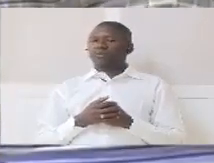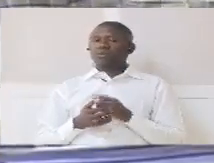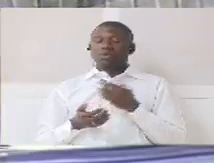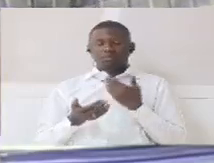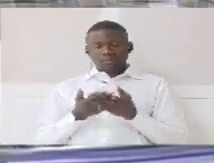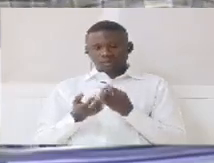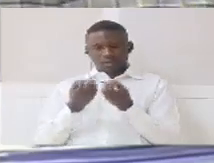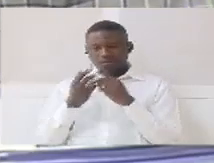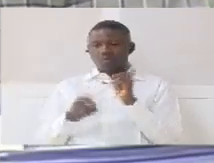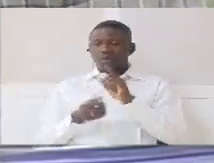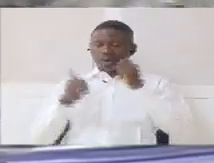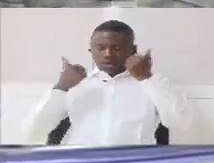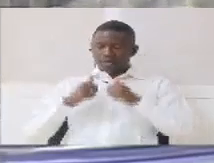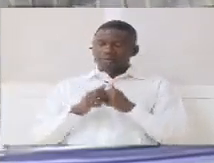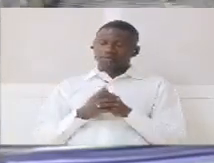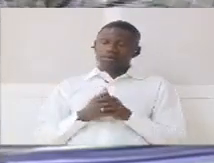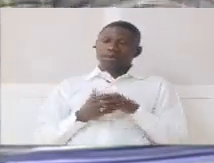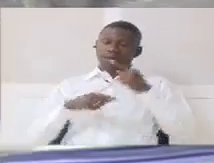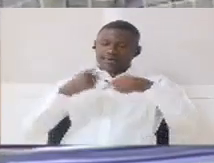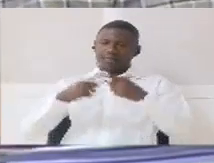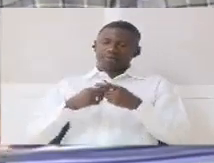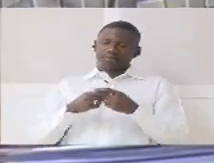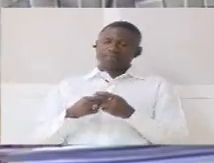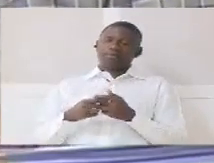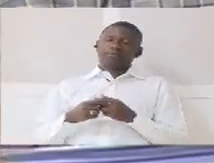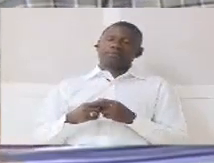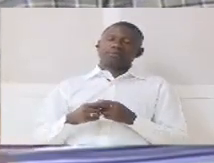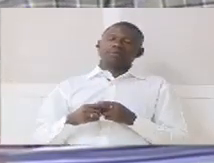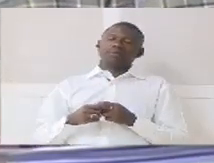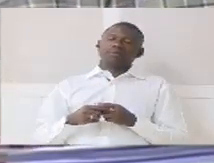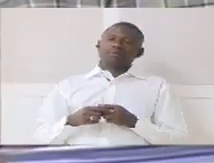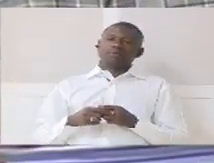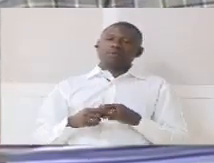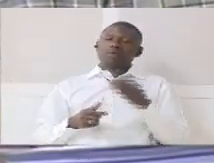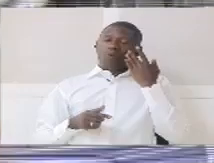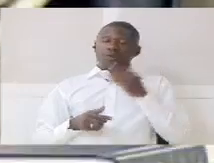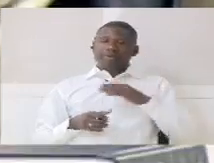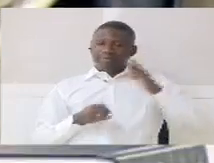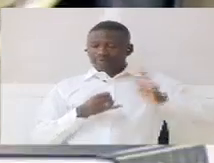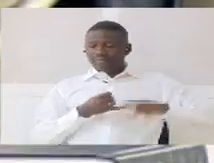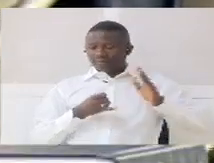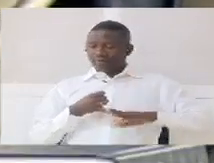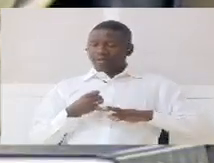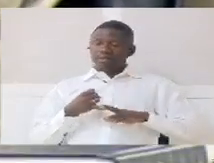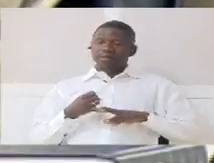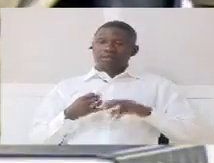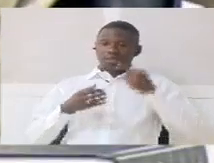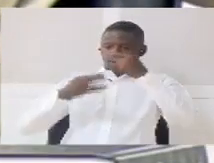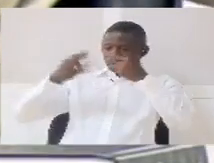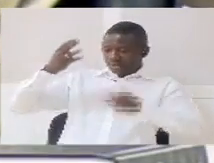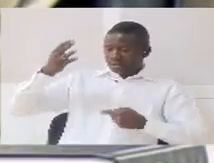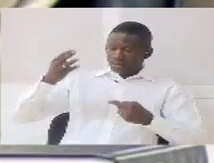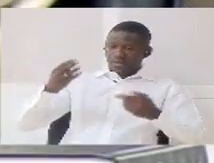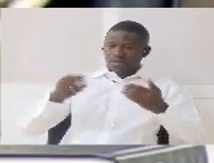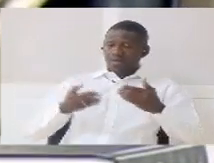We know the procedure for pardon. So okay. Tell us what happened after. So bring final from coming Nata. Final list on Nata. So